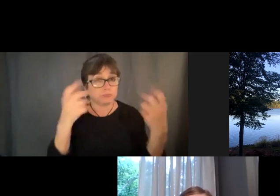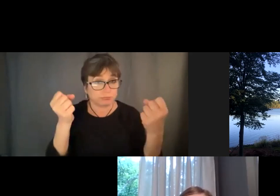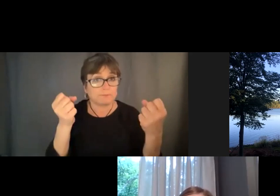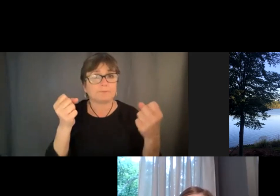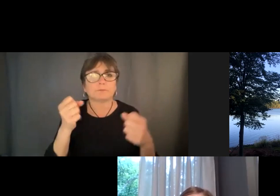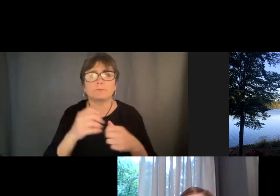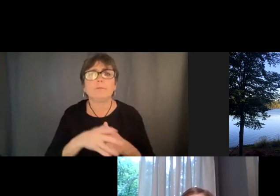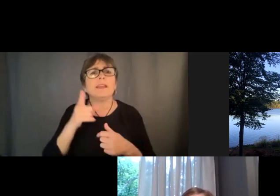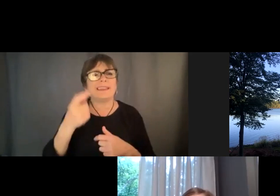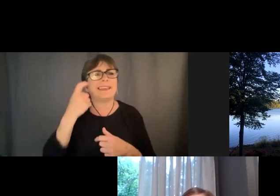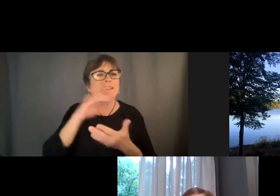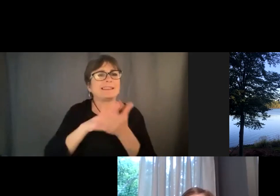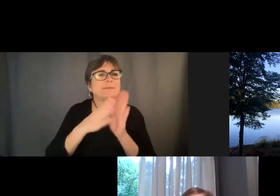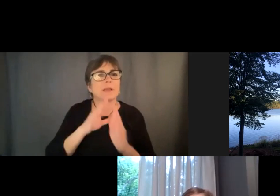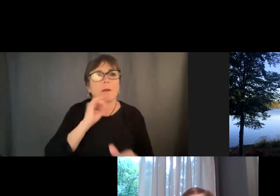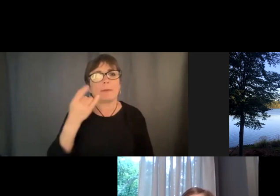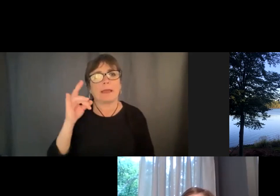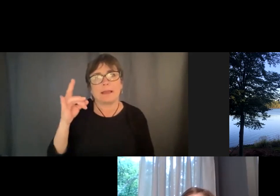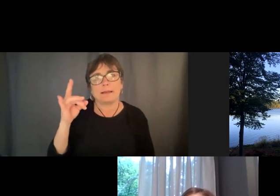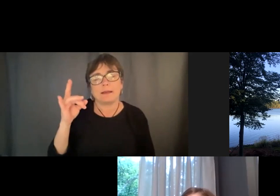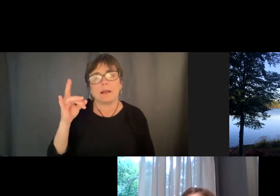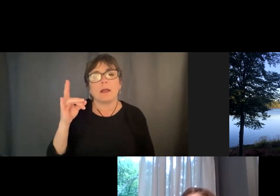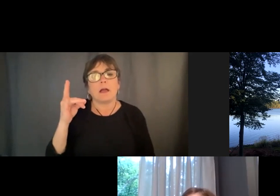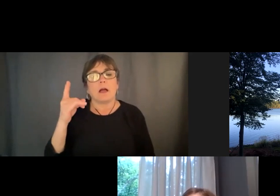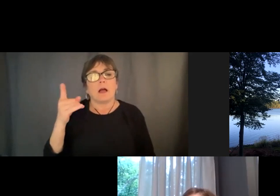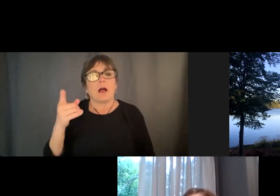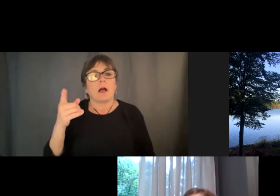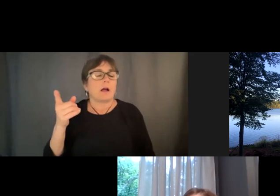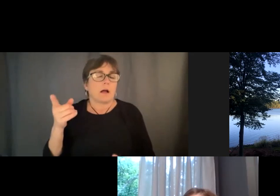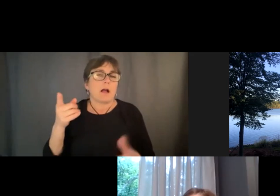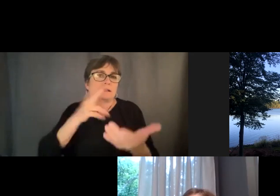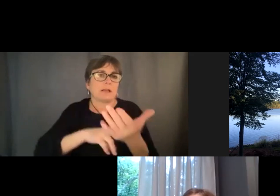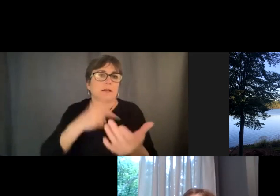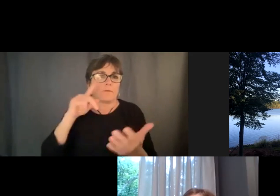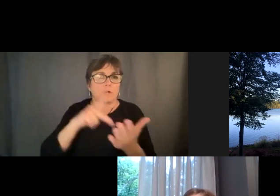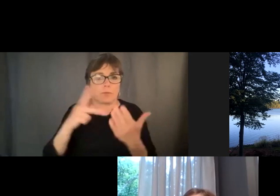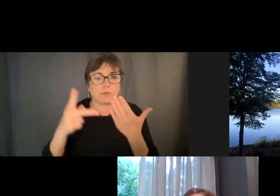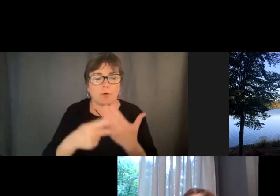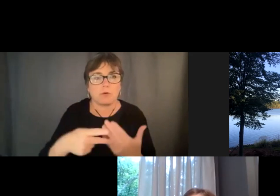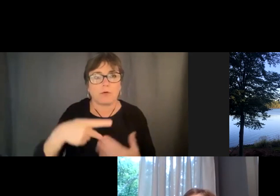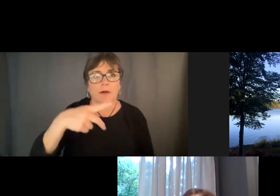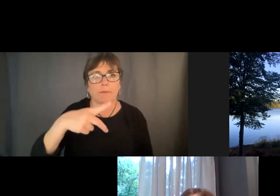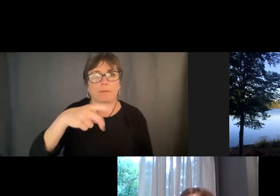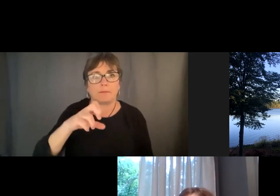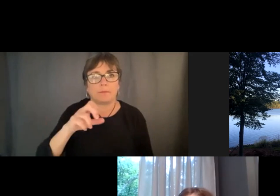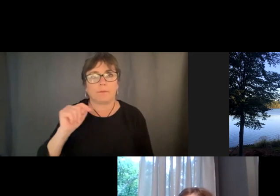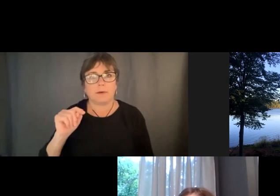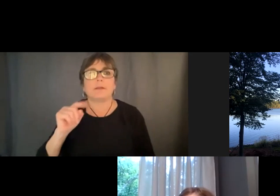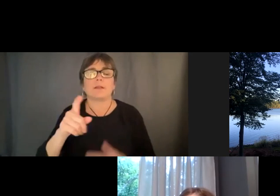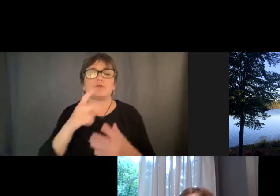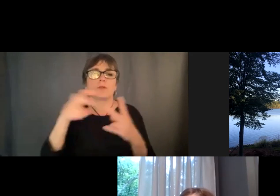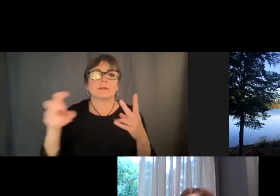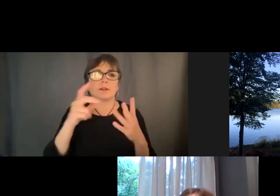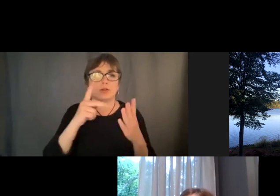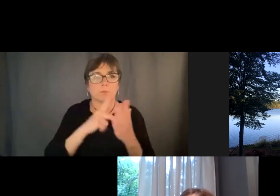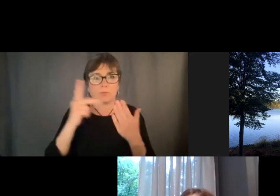just turned 18 in January. I had signed him up for a program we have at PEAK, which is the transitions program that